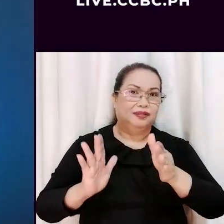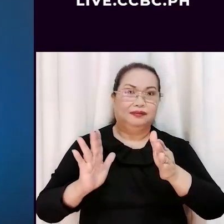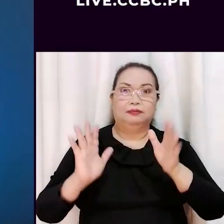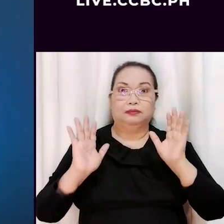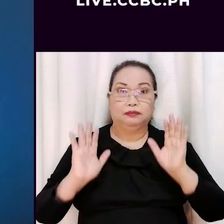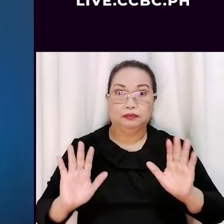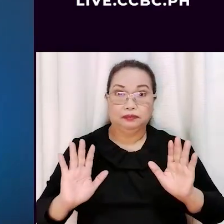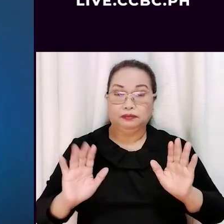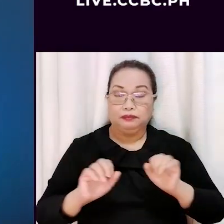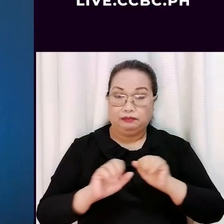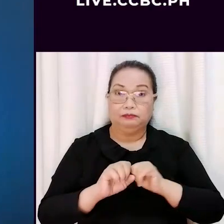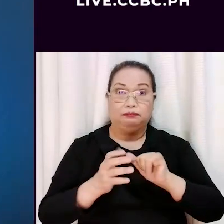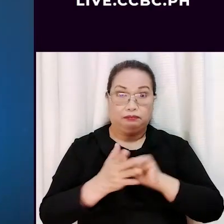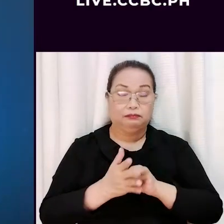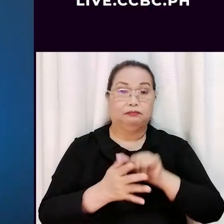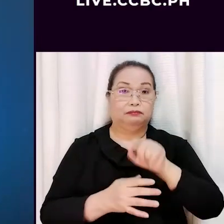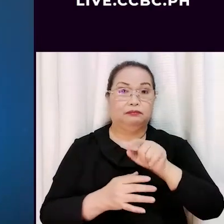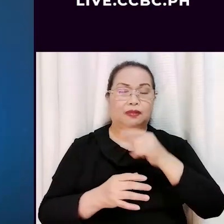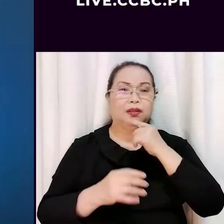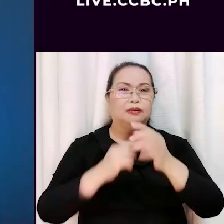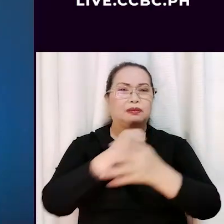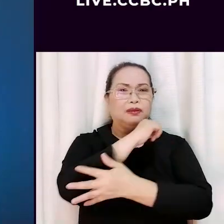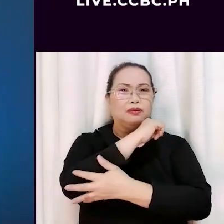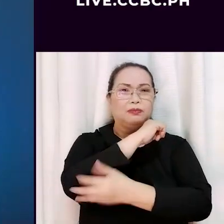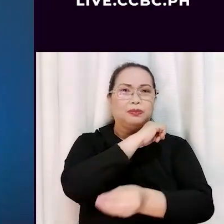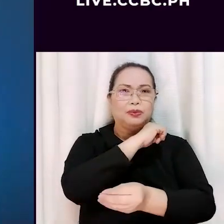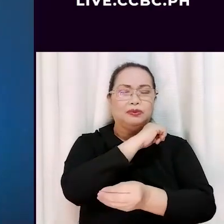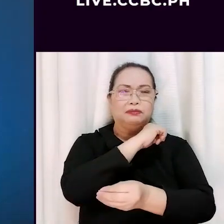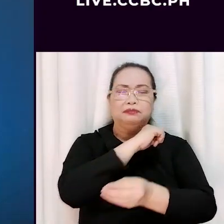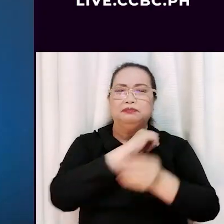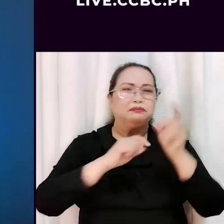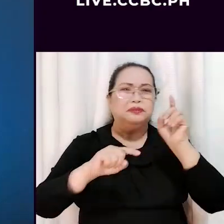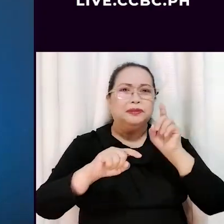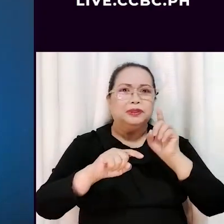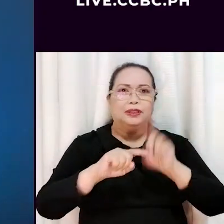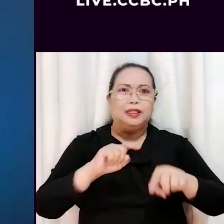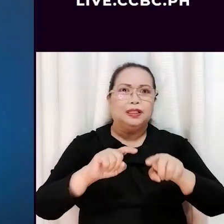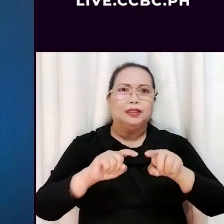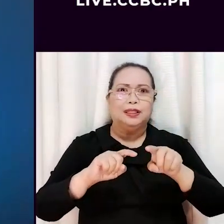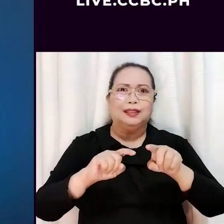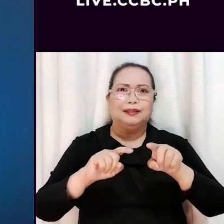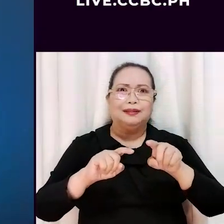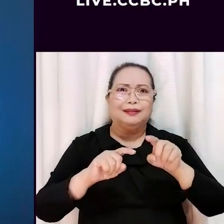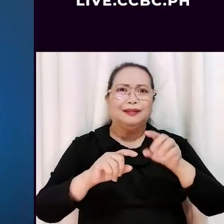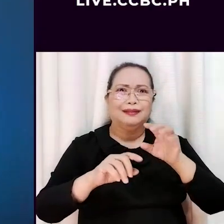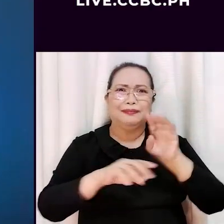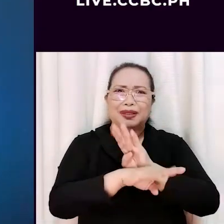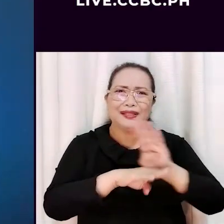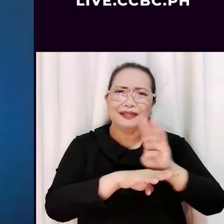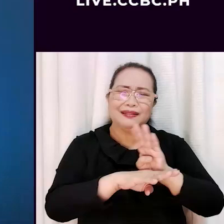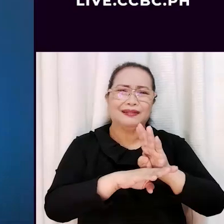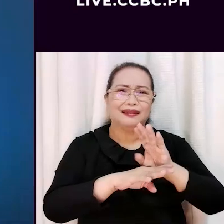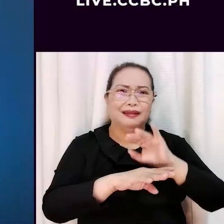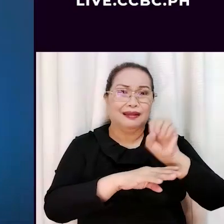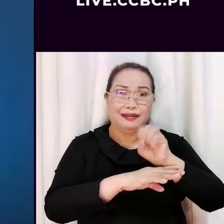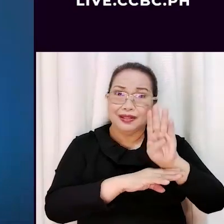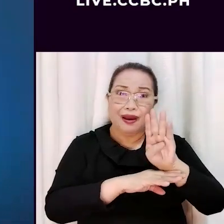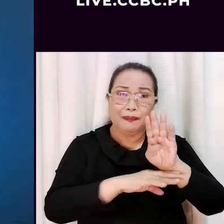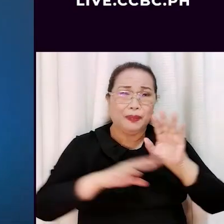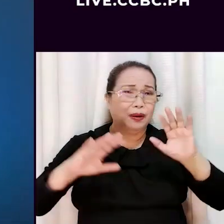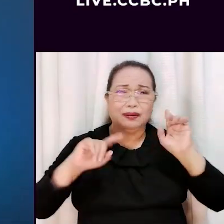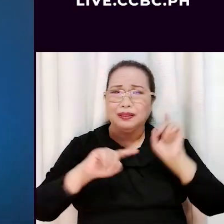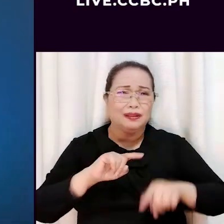that's why they were poor. You know, they could not get good jobs. They could not